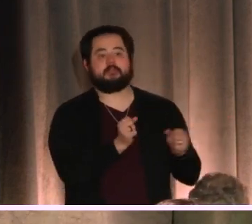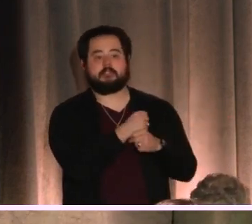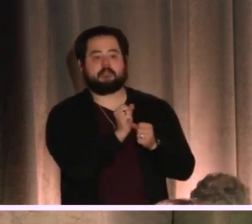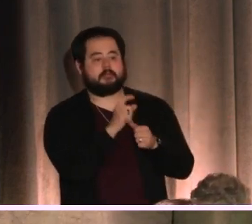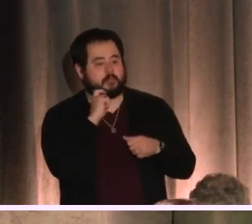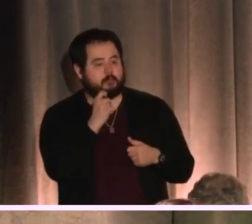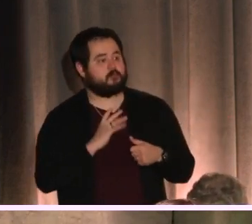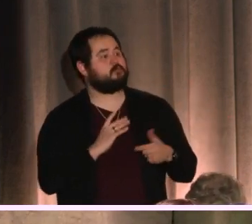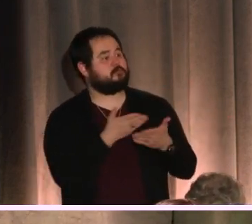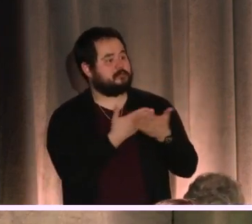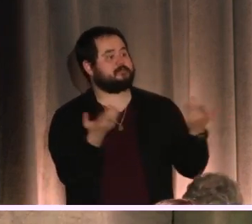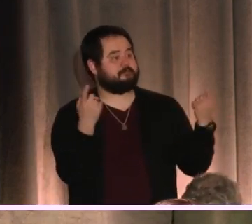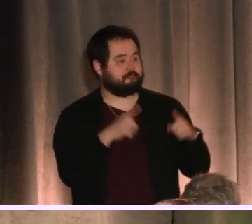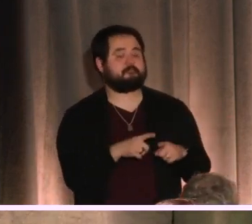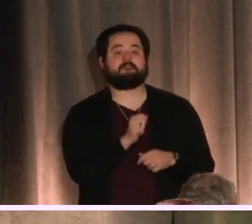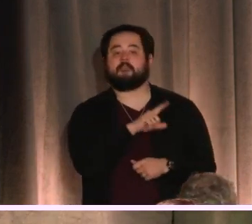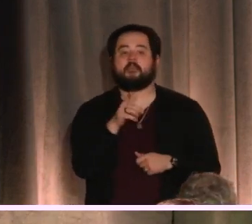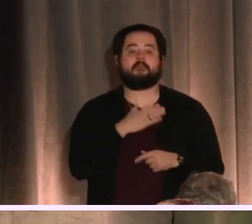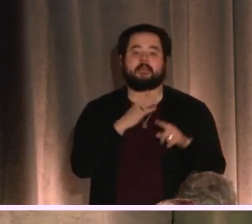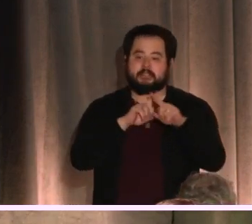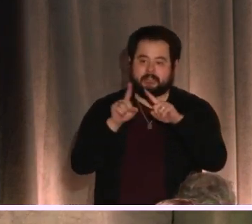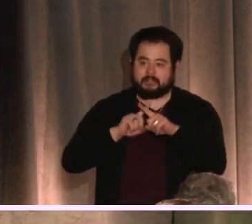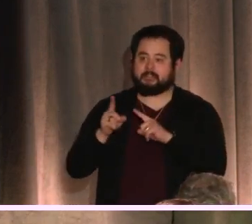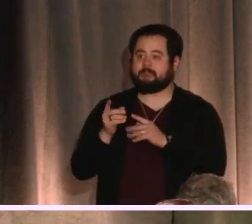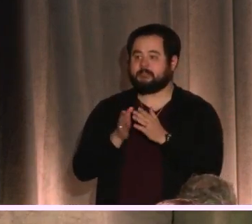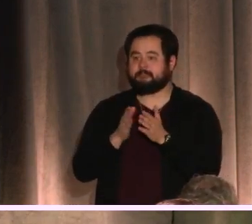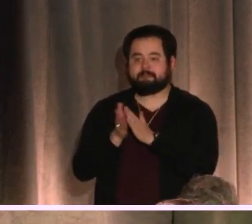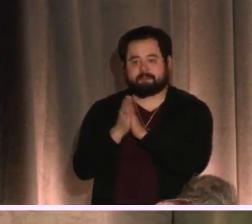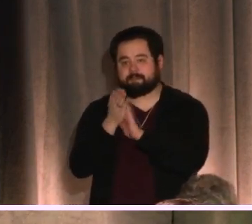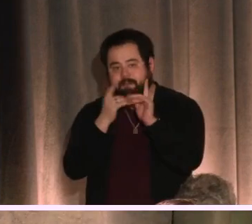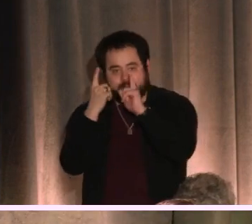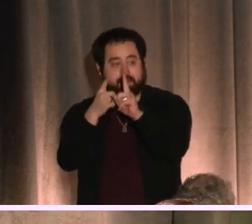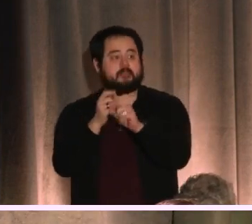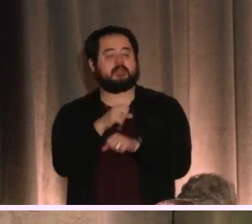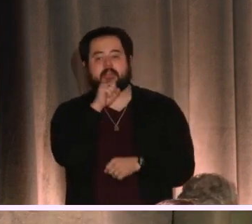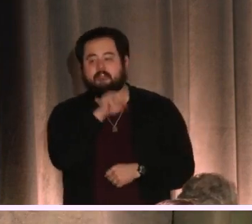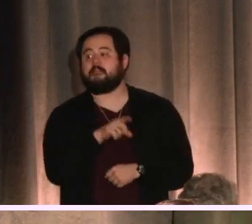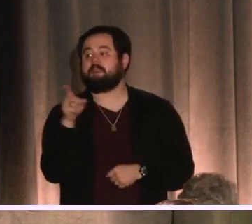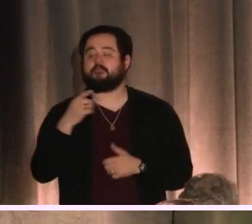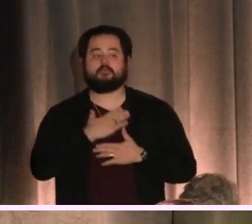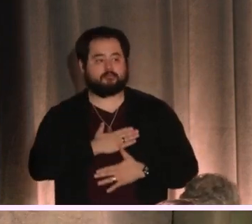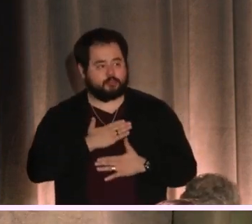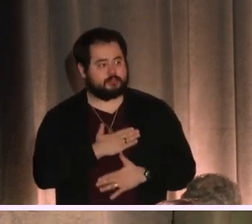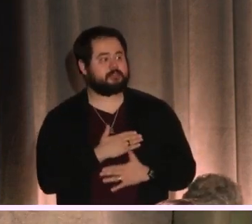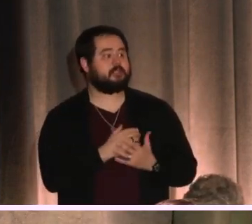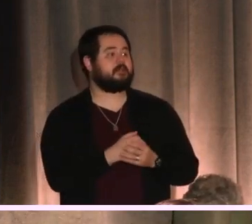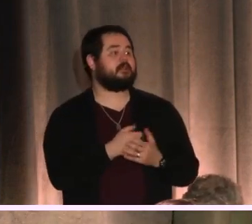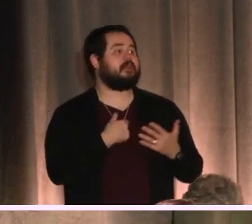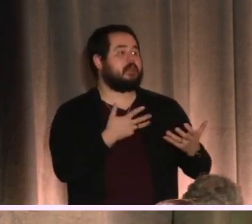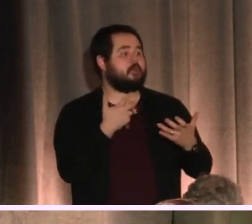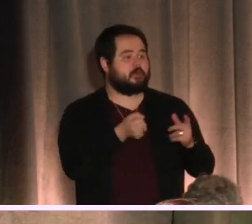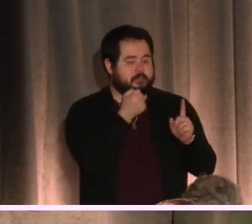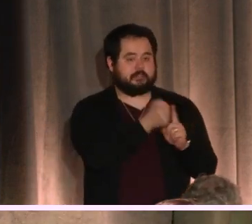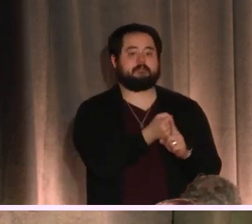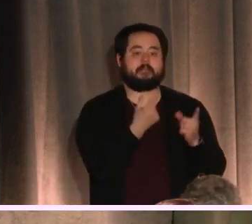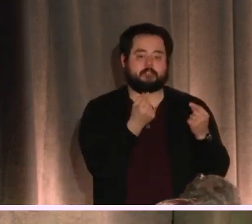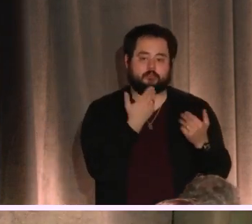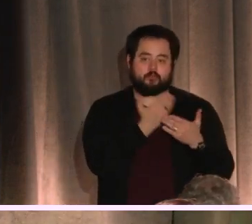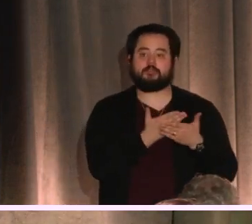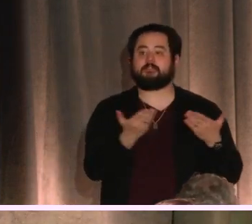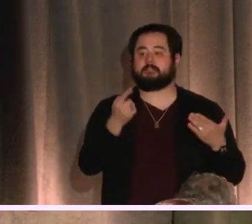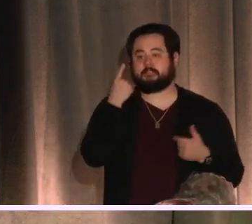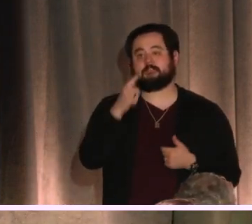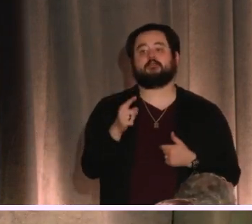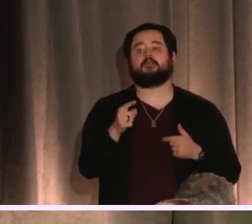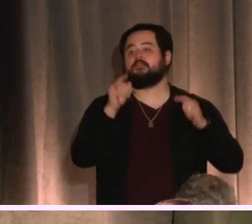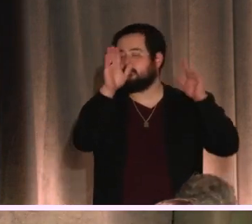things happen in all of my different endeavors. And I love that you appreciate that I want to make a difference and do good things for some